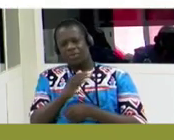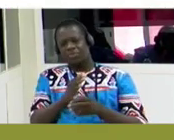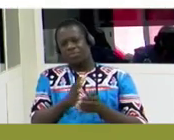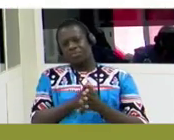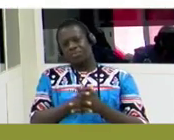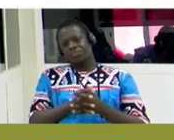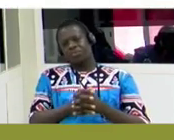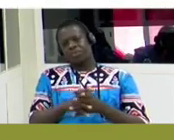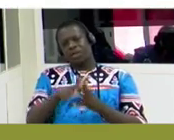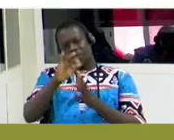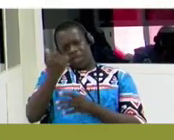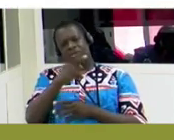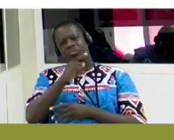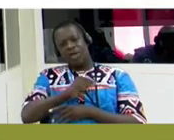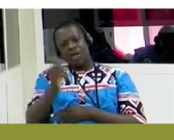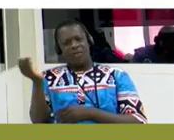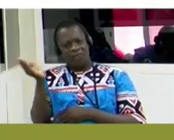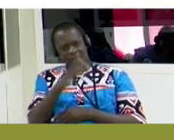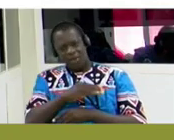He's lying.